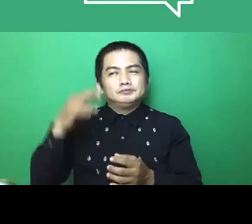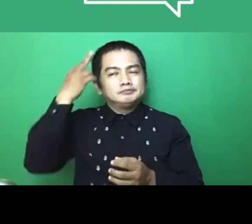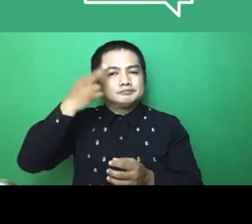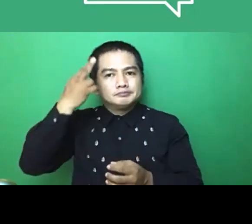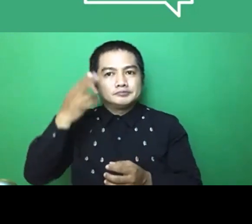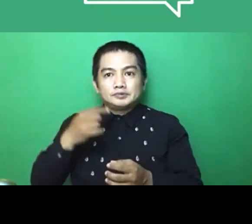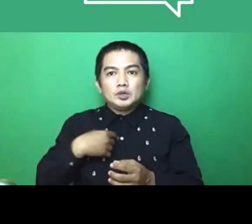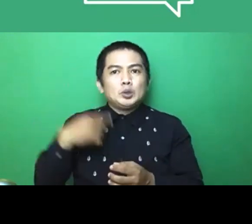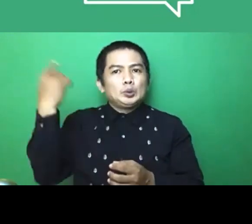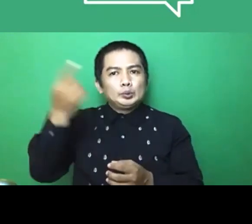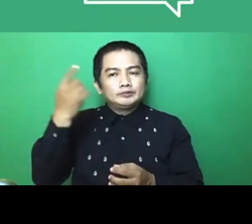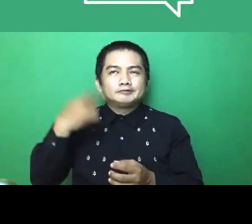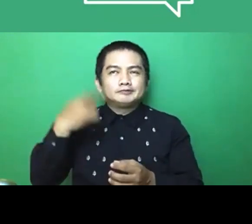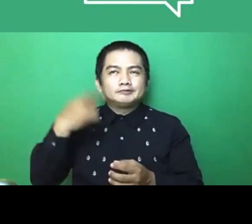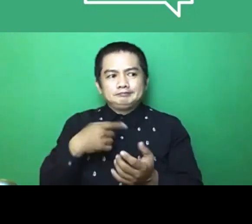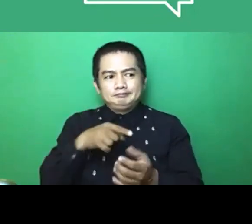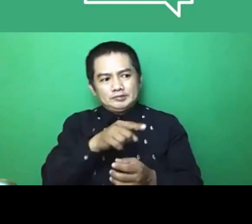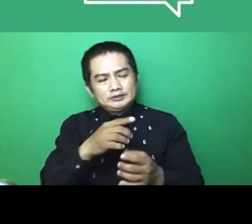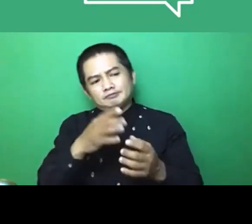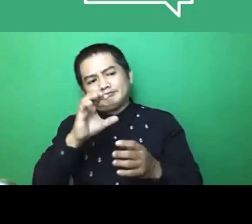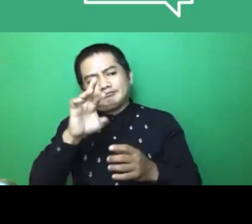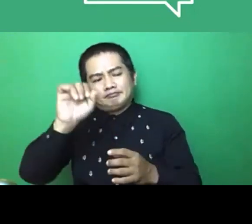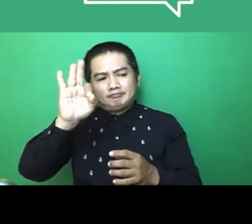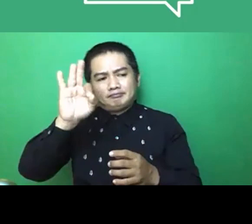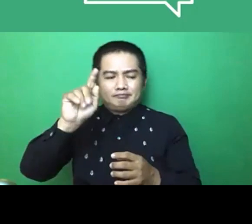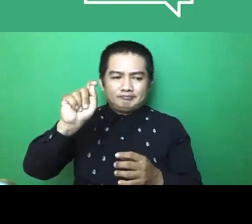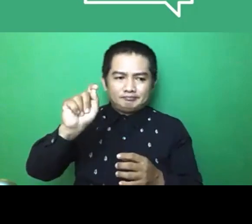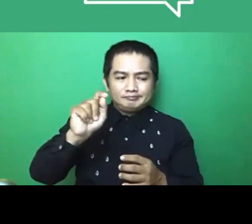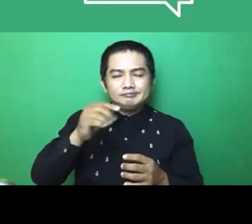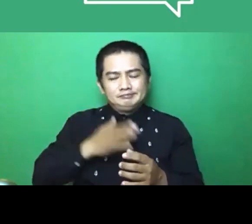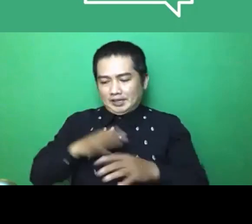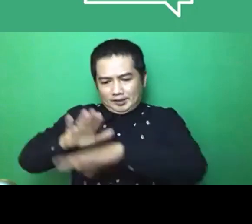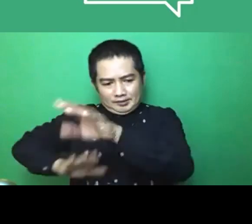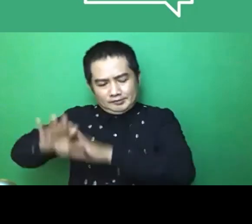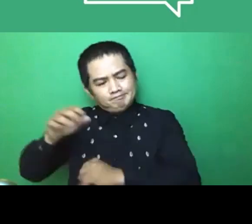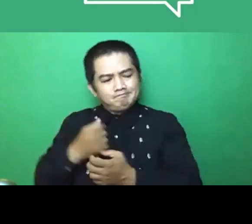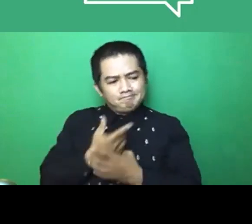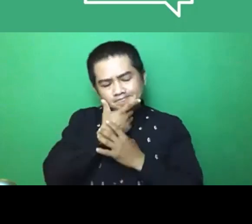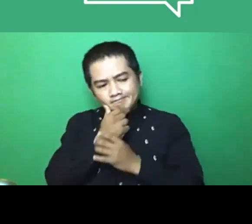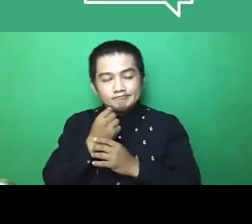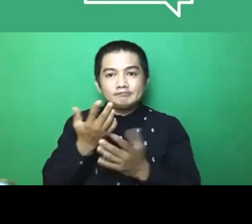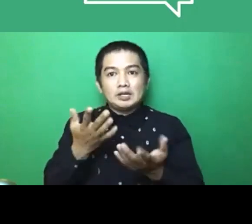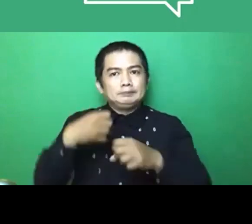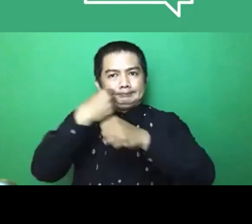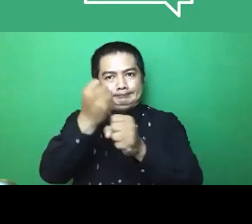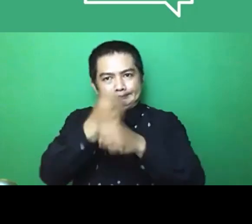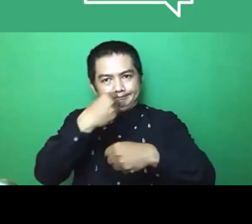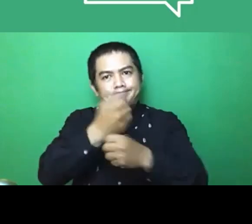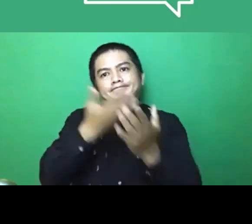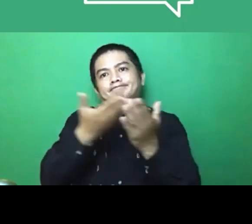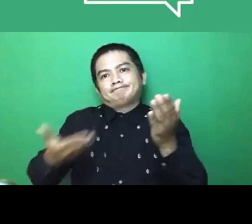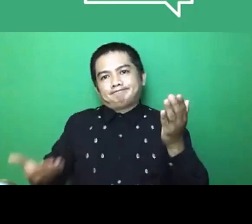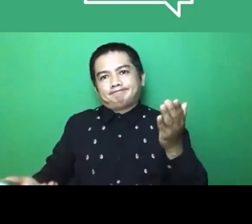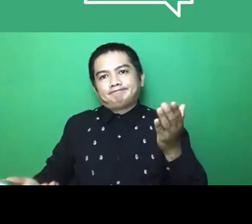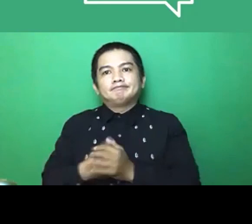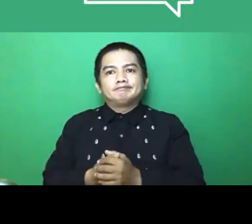always liked things with crafts. So arts and crafts and building with my hands. I like making things. It was always